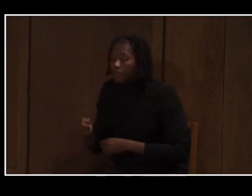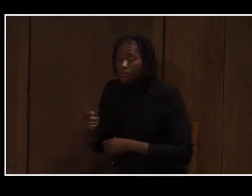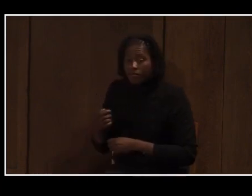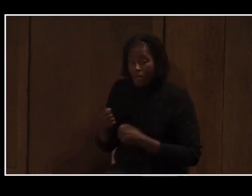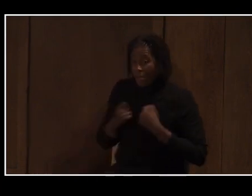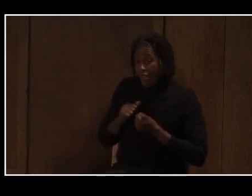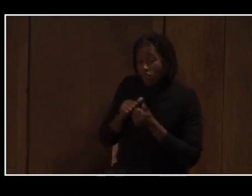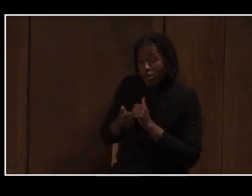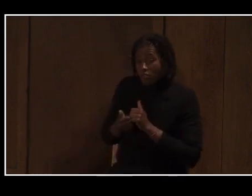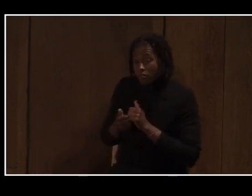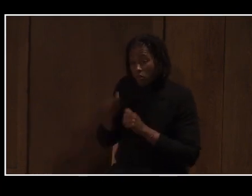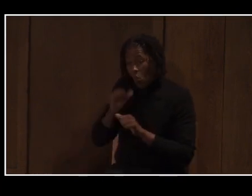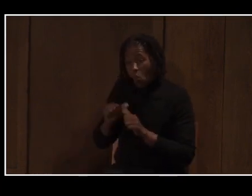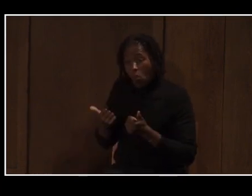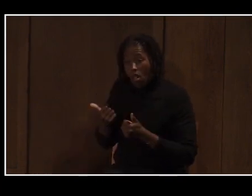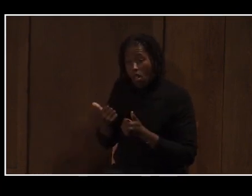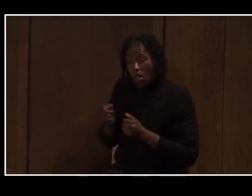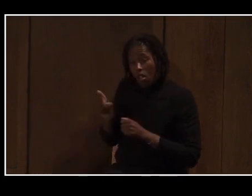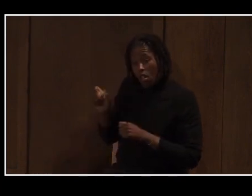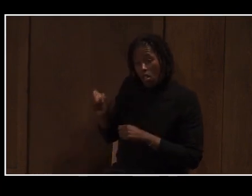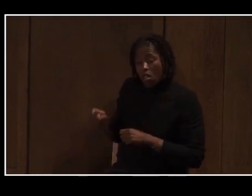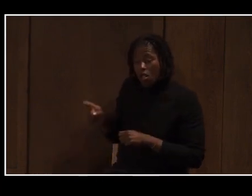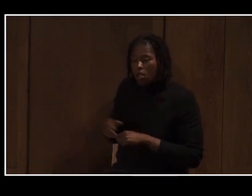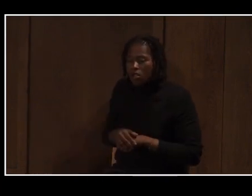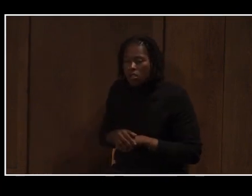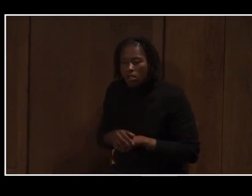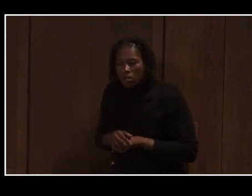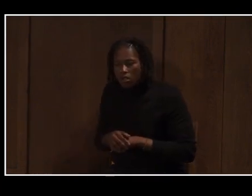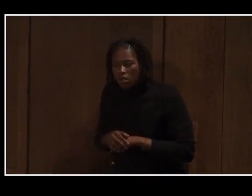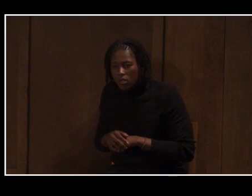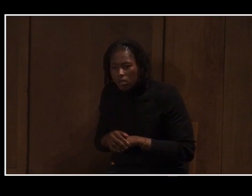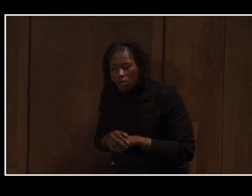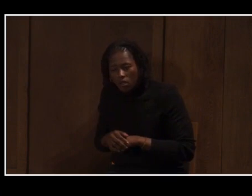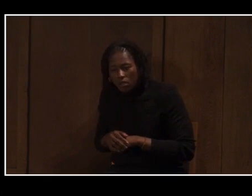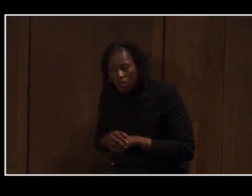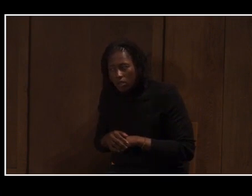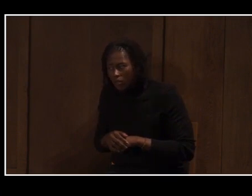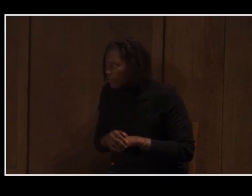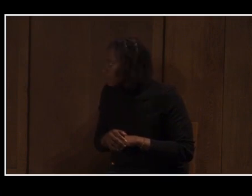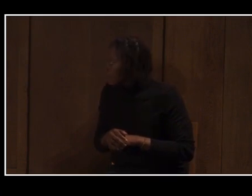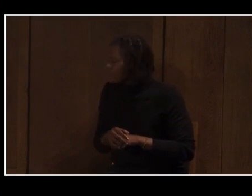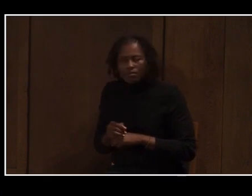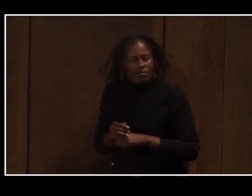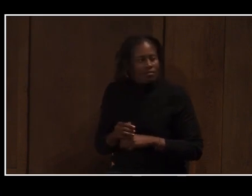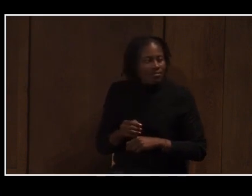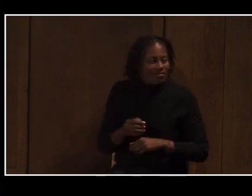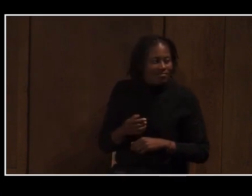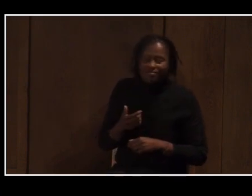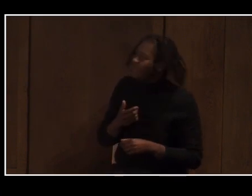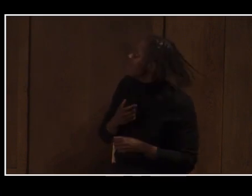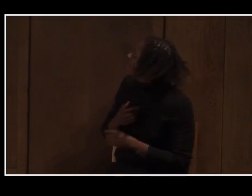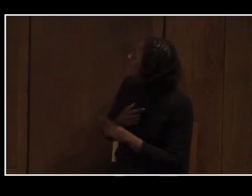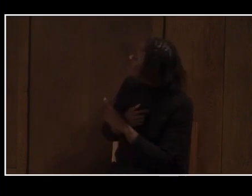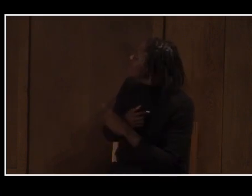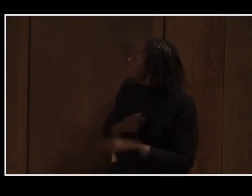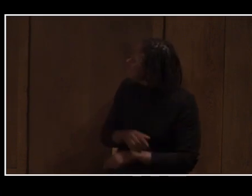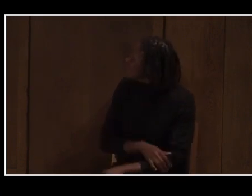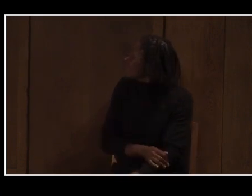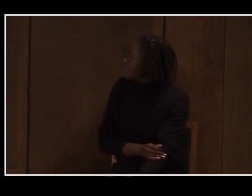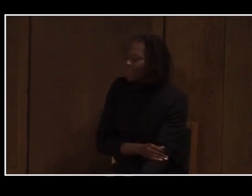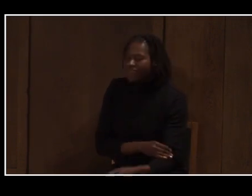say. And you are written about as a...